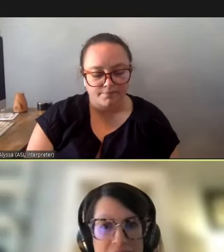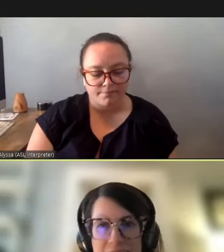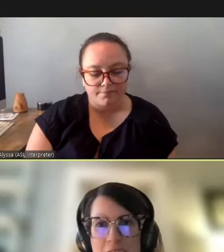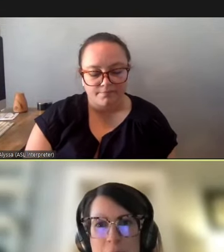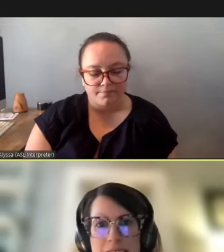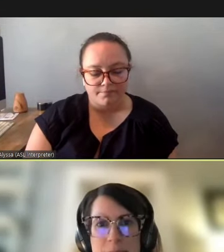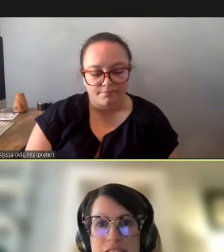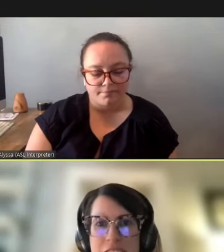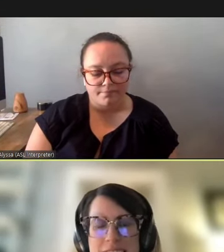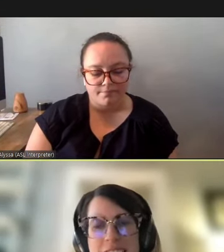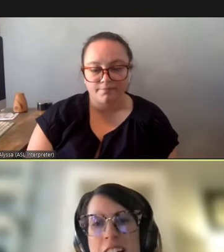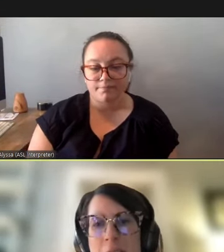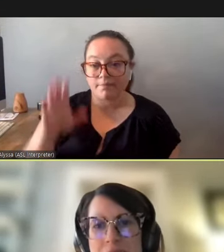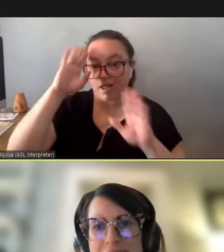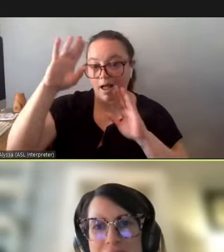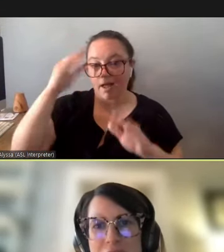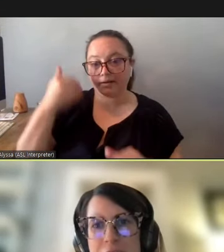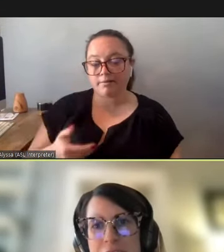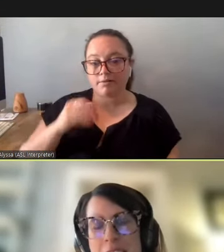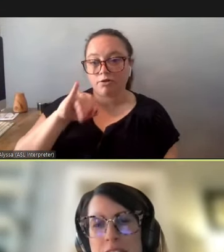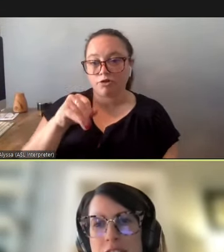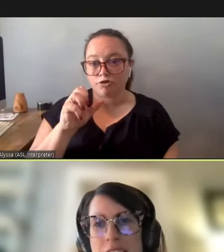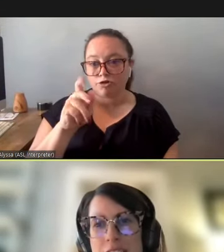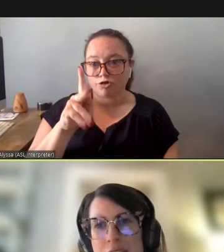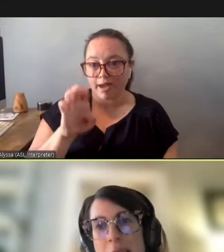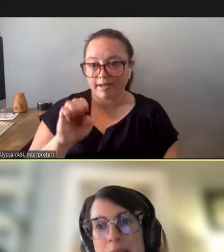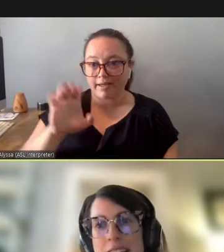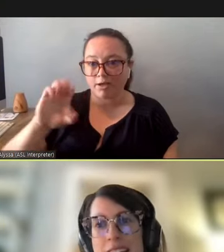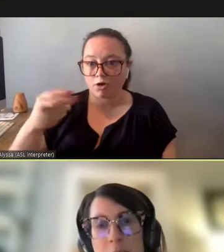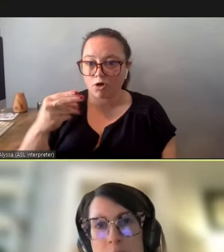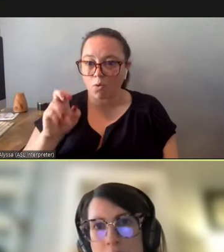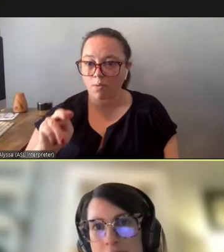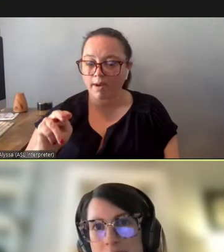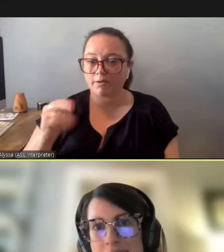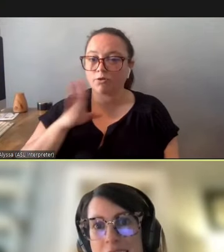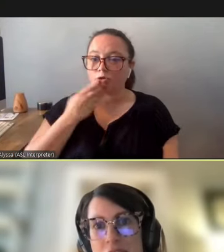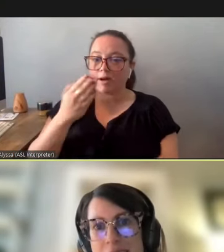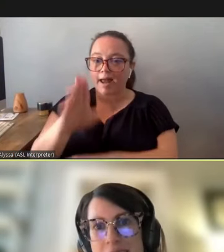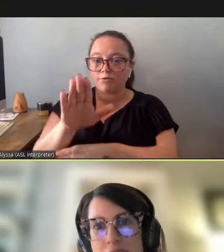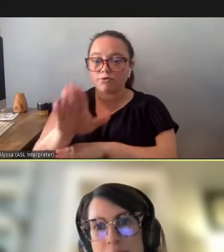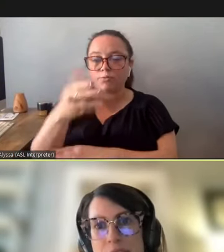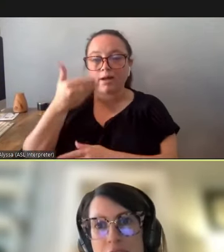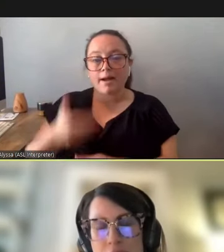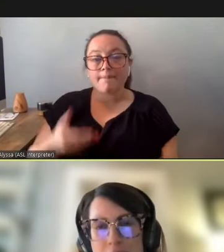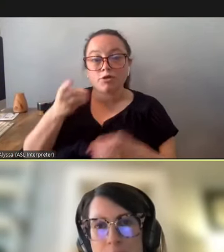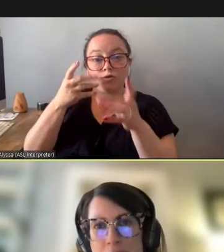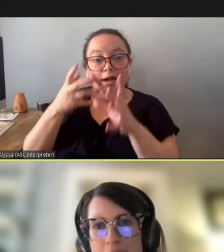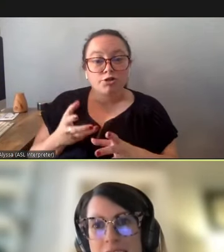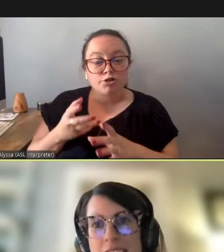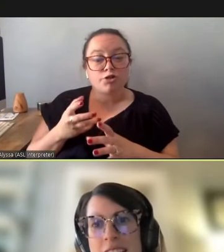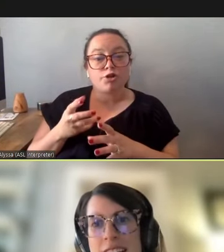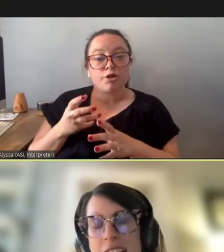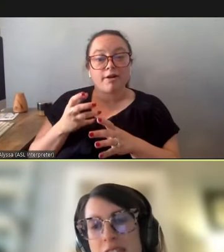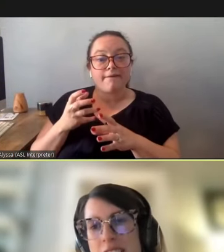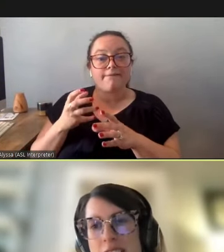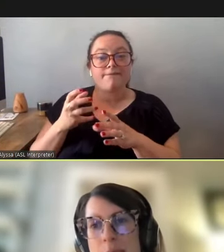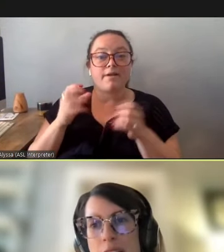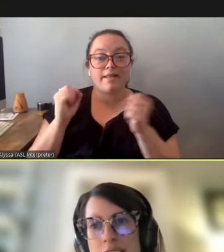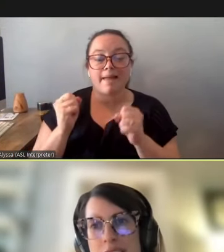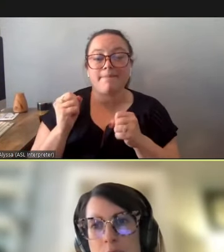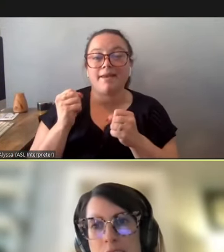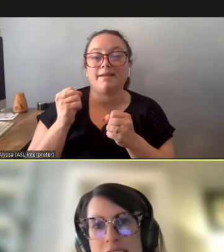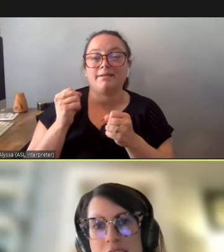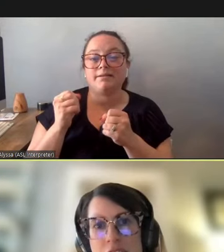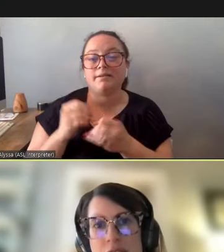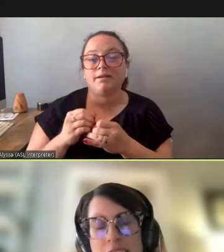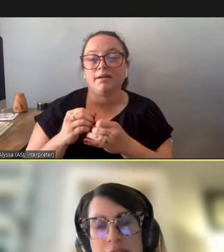Hi, my name is Jackie Cohen. Good afternoon. I'm the Director of Climate and Equity Policy at Tri-State Transportation Campaign, an advocacy and